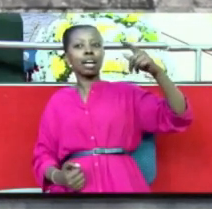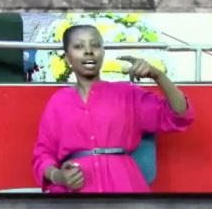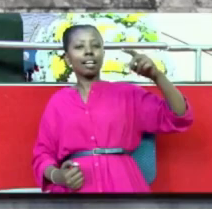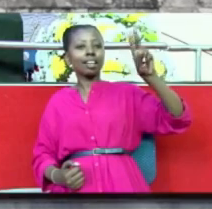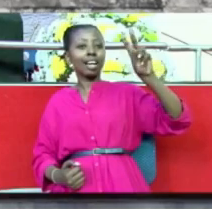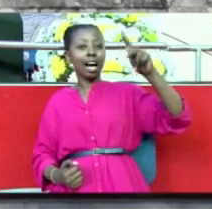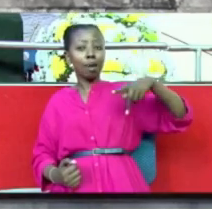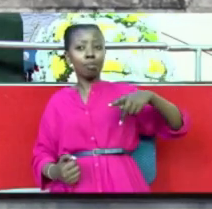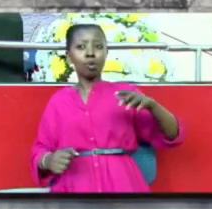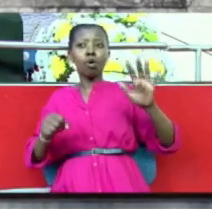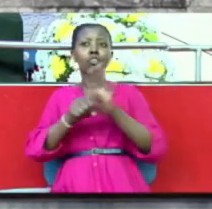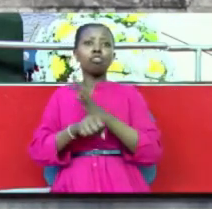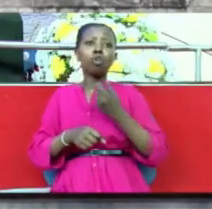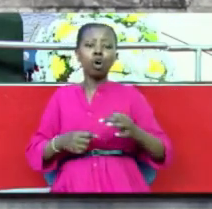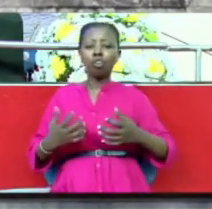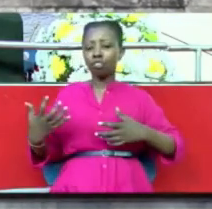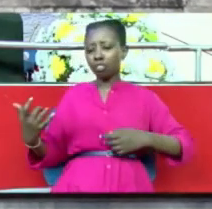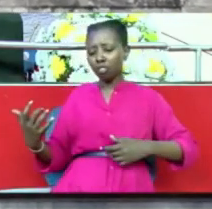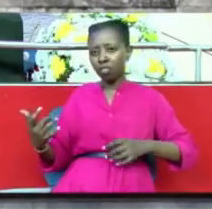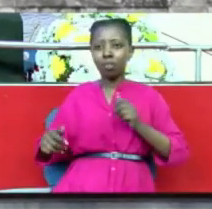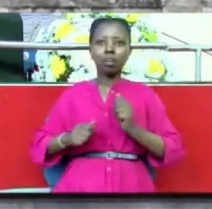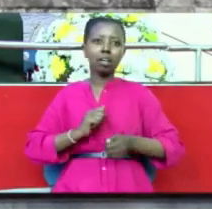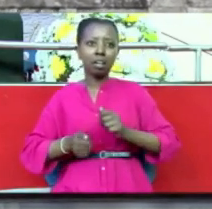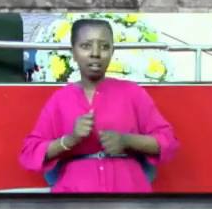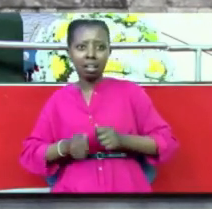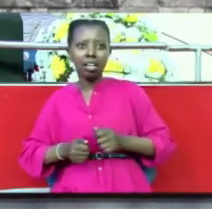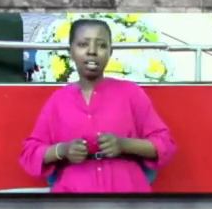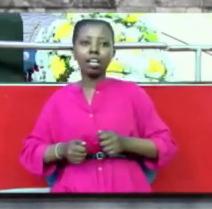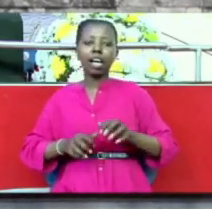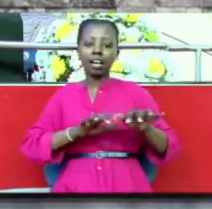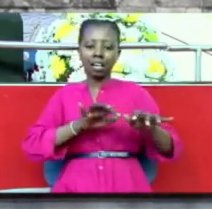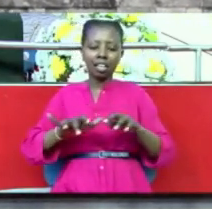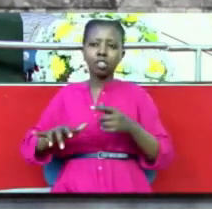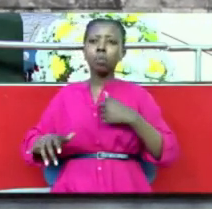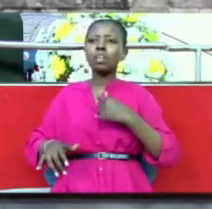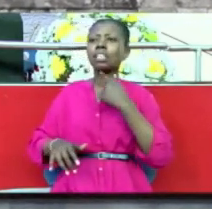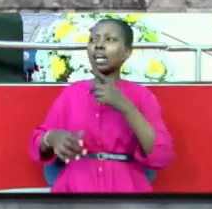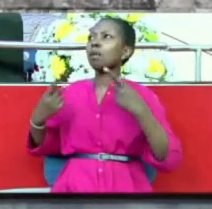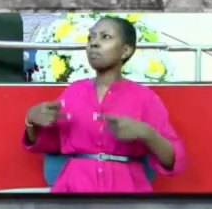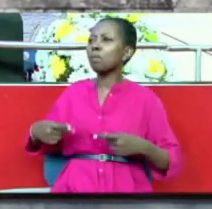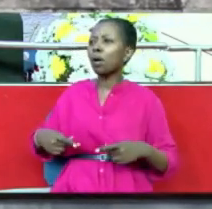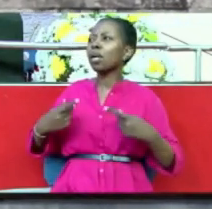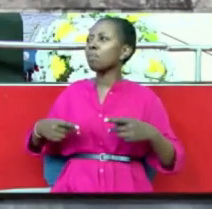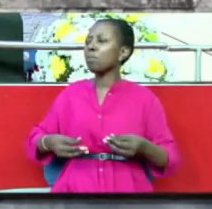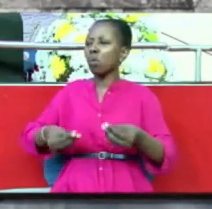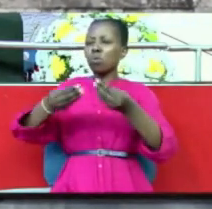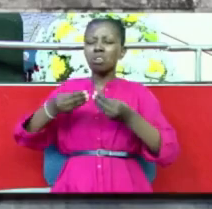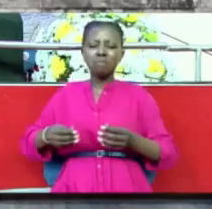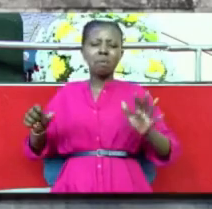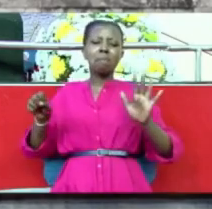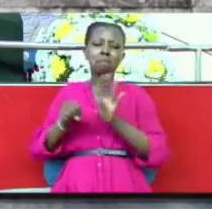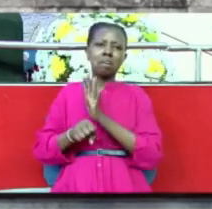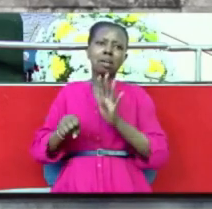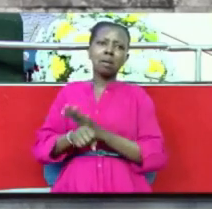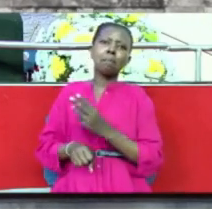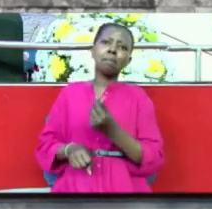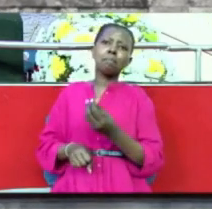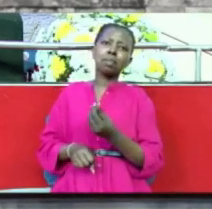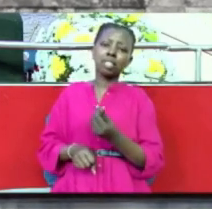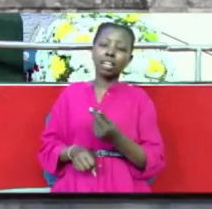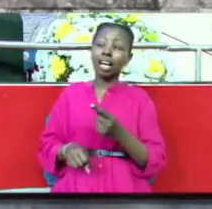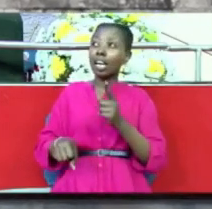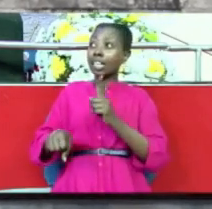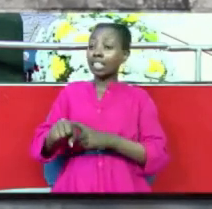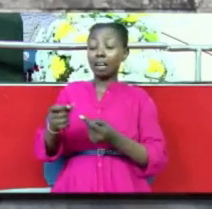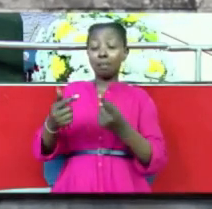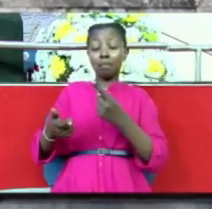Yes. So I told people, and I got money. Actually, I got so much money that when I